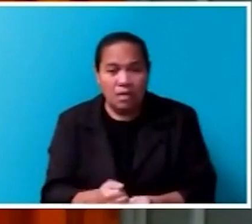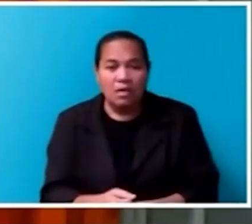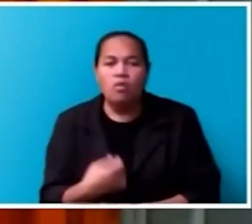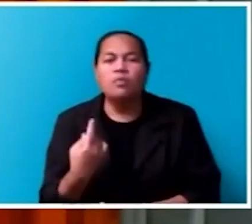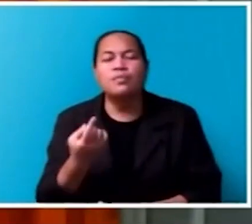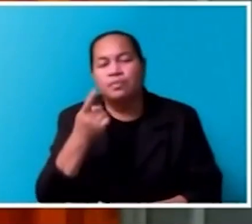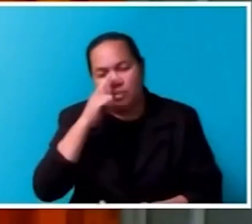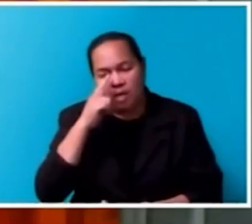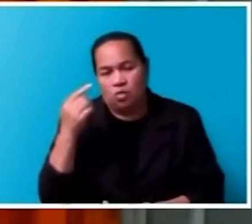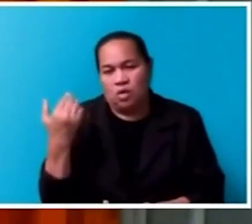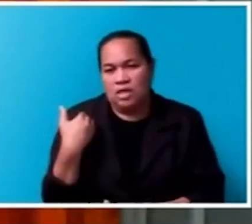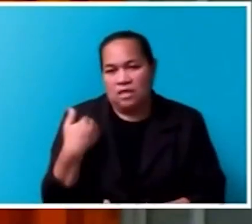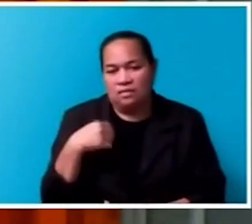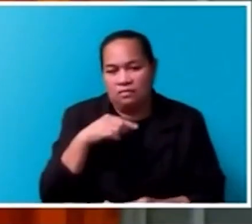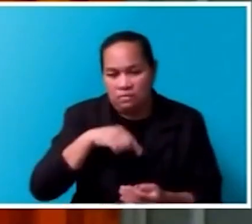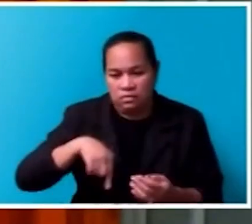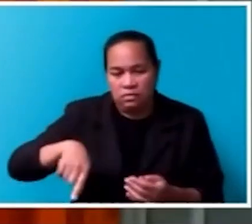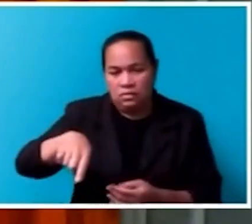residential owners.